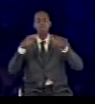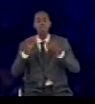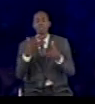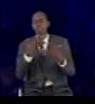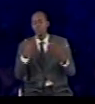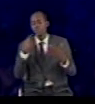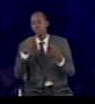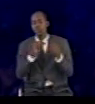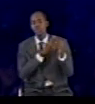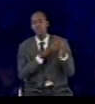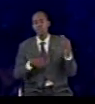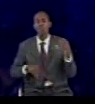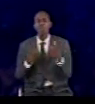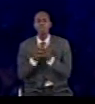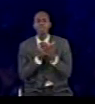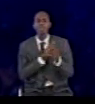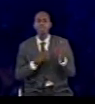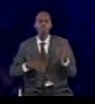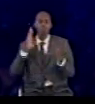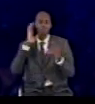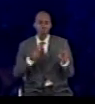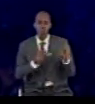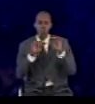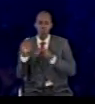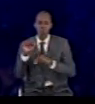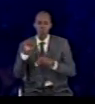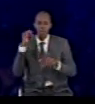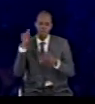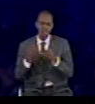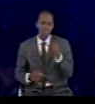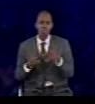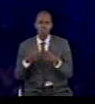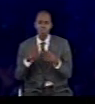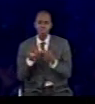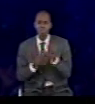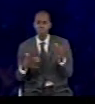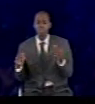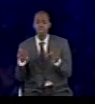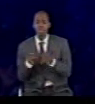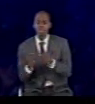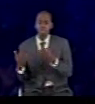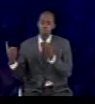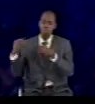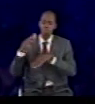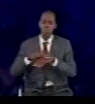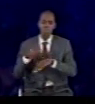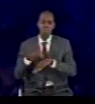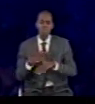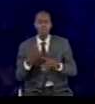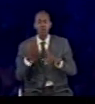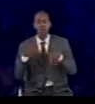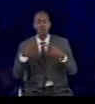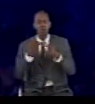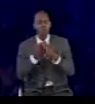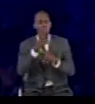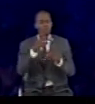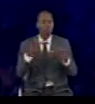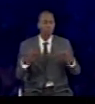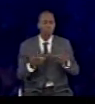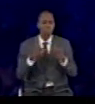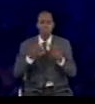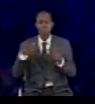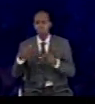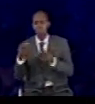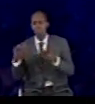lord will put an end to these things as they ravage the earth as they go from coast to coast from continent to